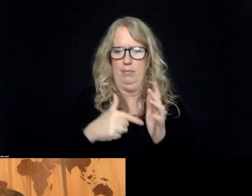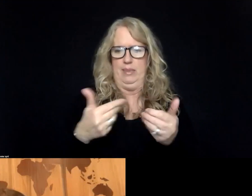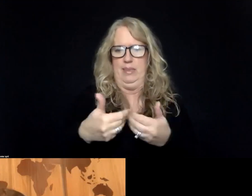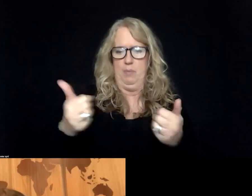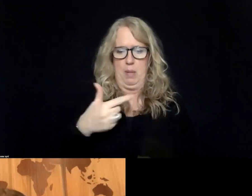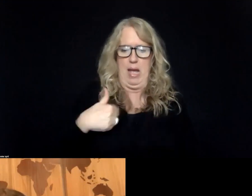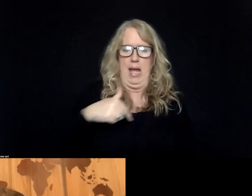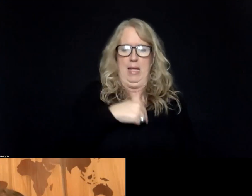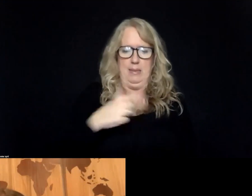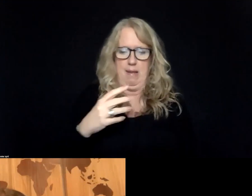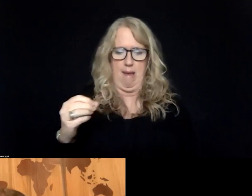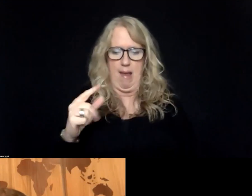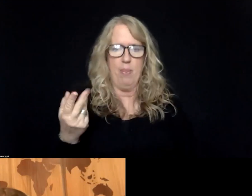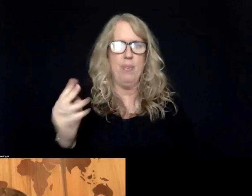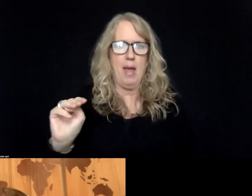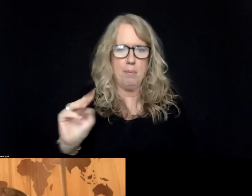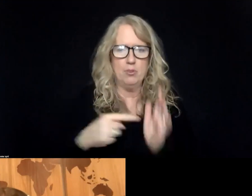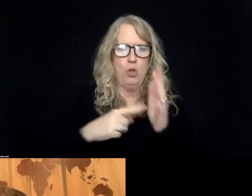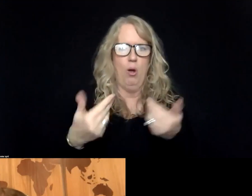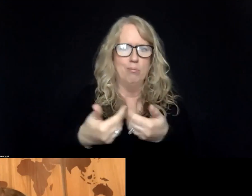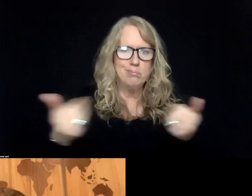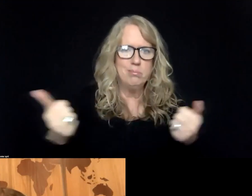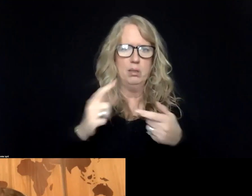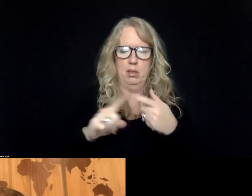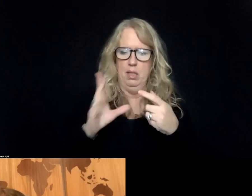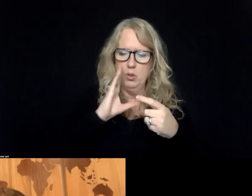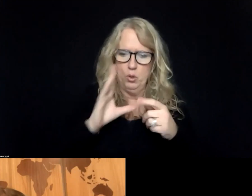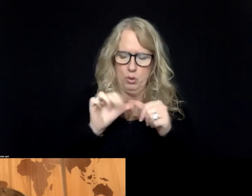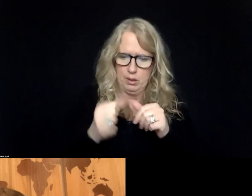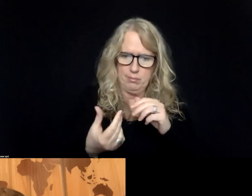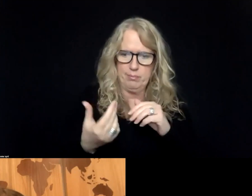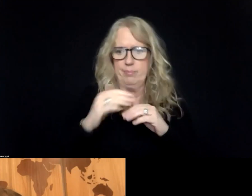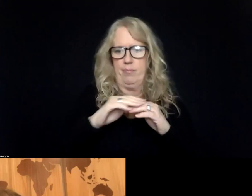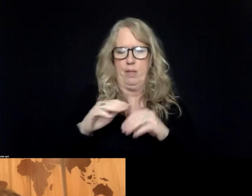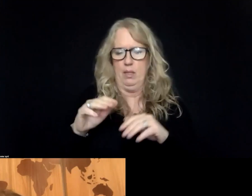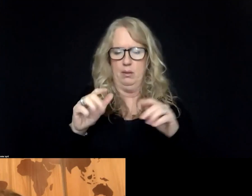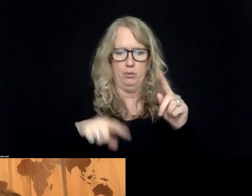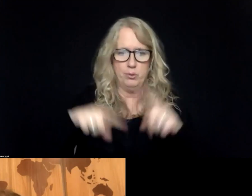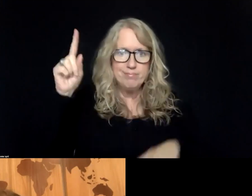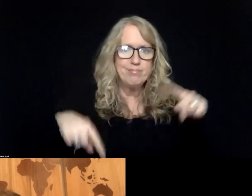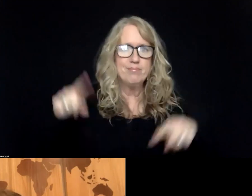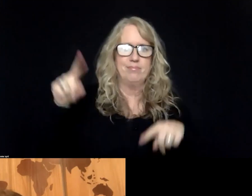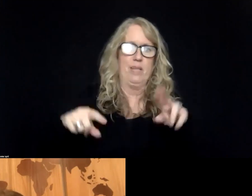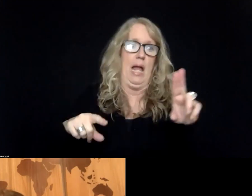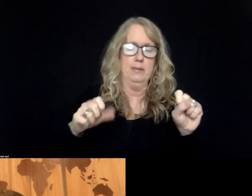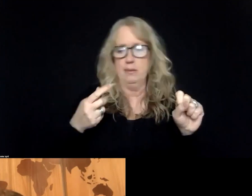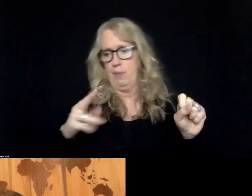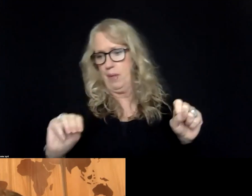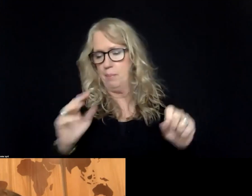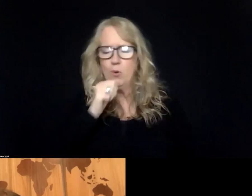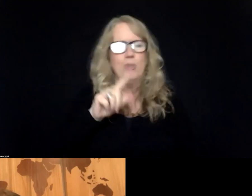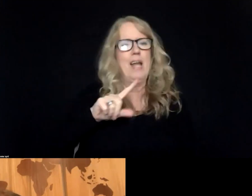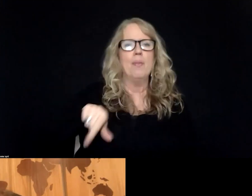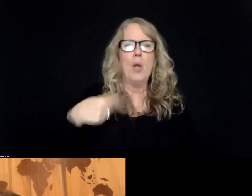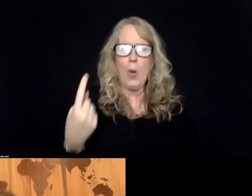us's and them's, and to increase their blood pressure a whole lot more to the them's and the us's. We're not the only species that